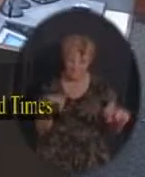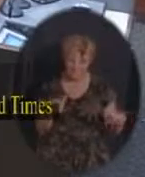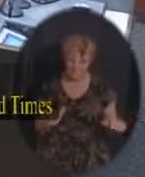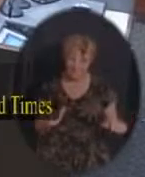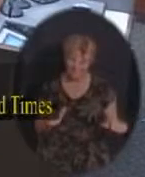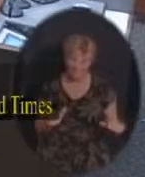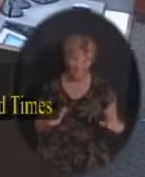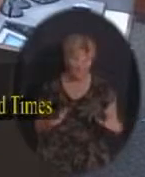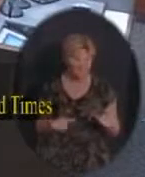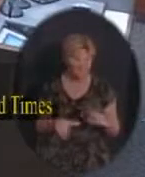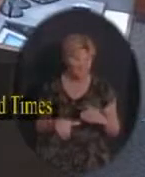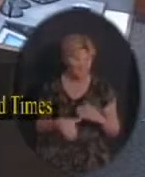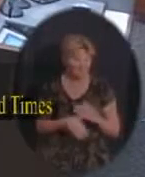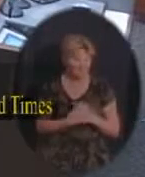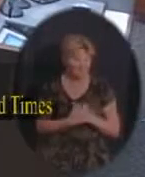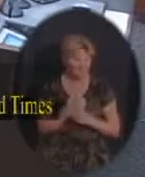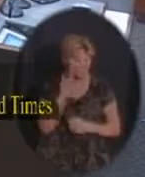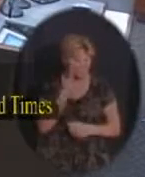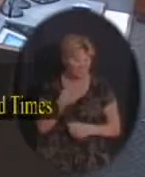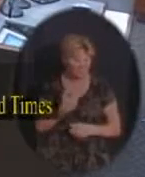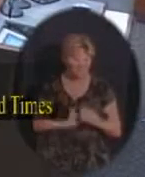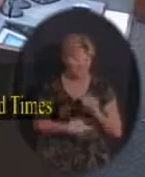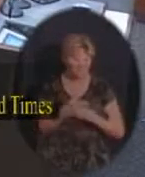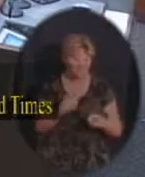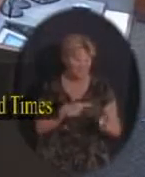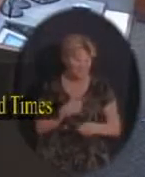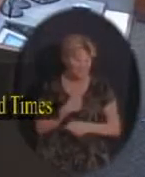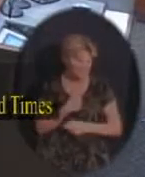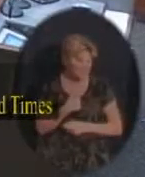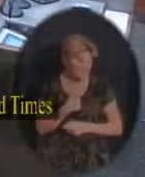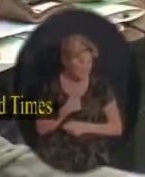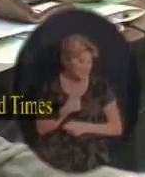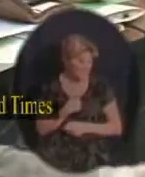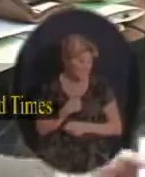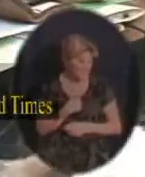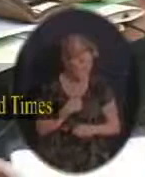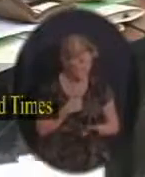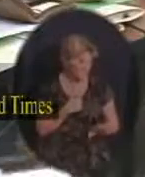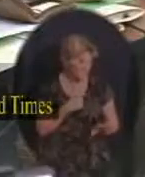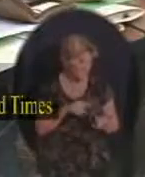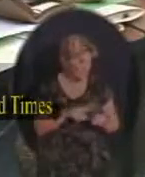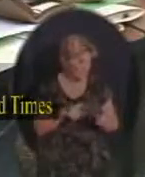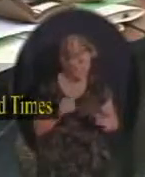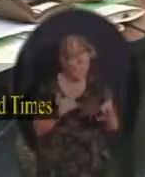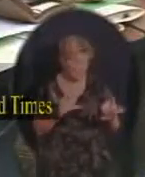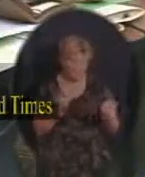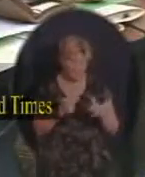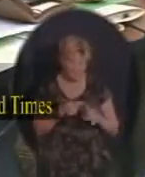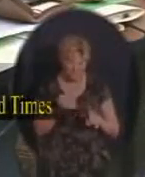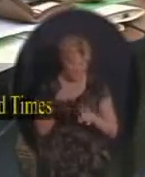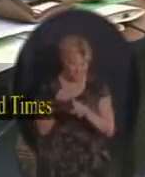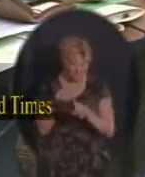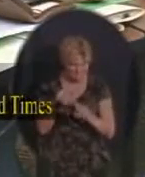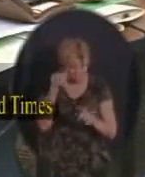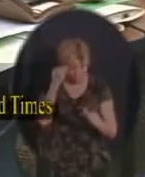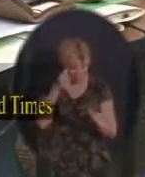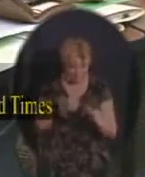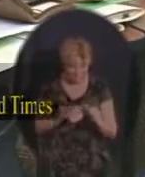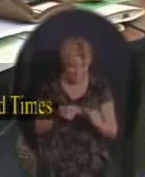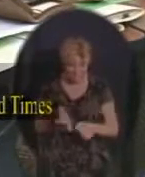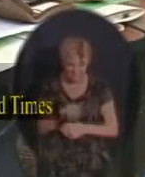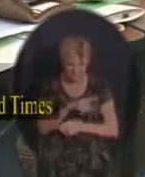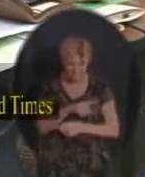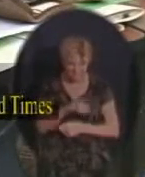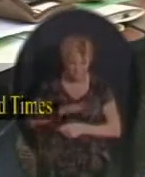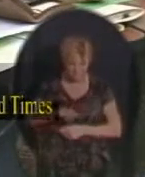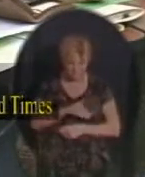At that, Randy, you want to vote on that? at that point in time, okay, I mean, I just might remind you that at that point in time, the board still will not be